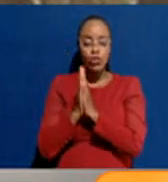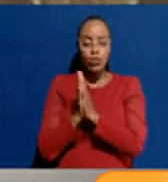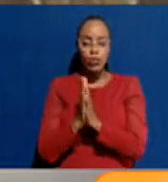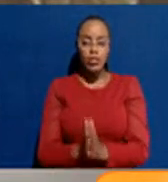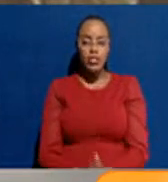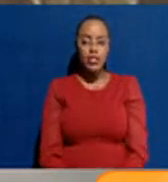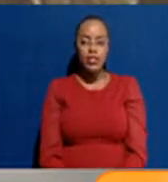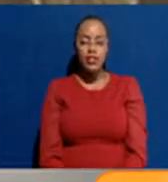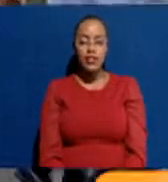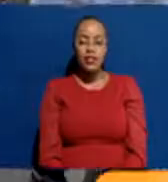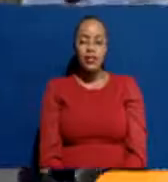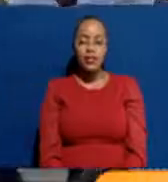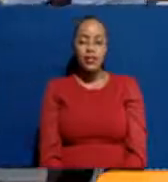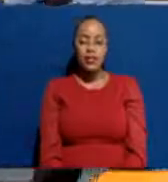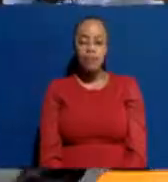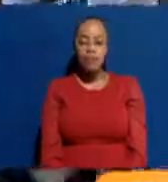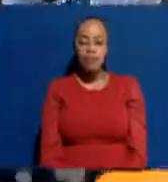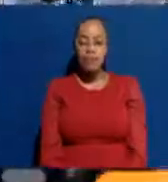Nigeria.